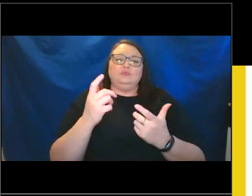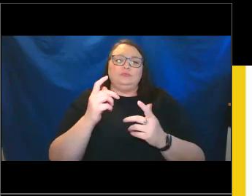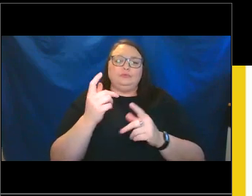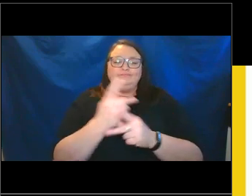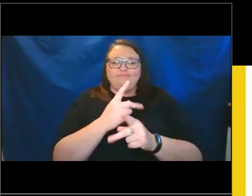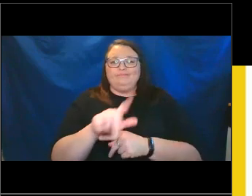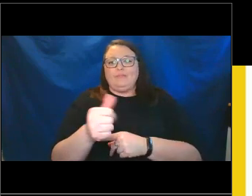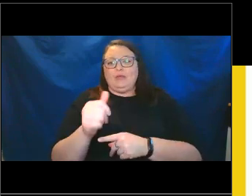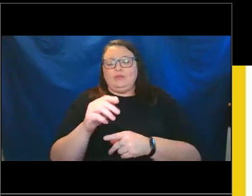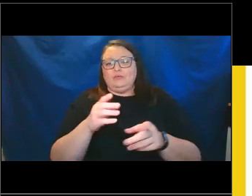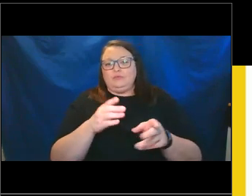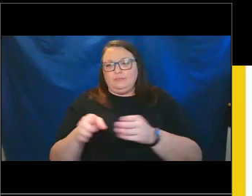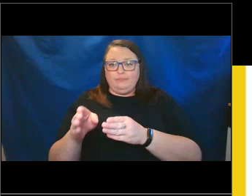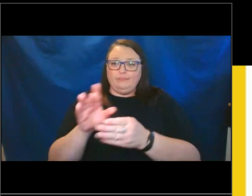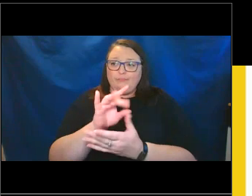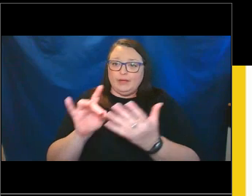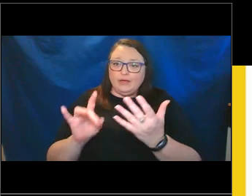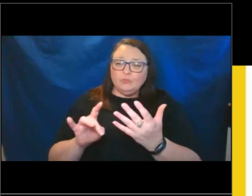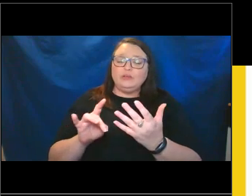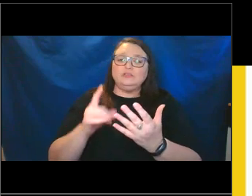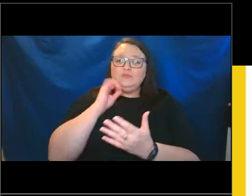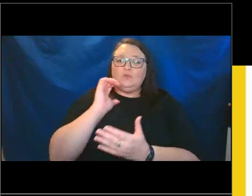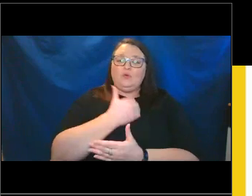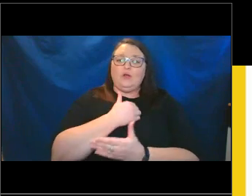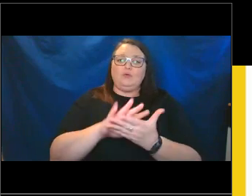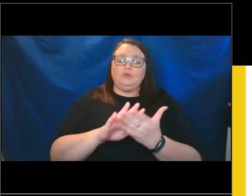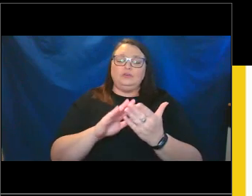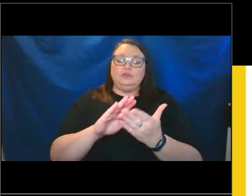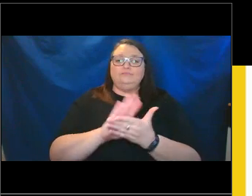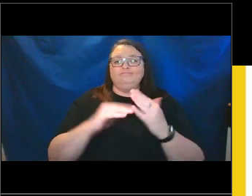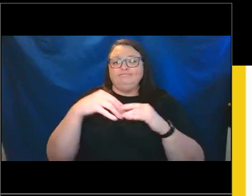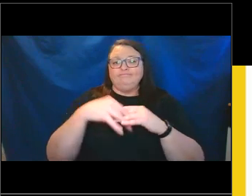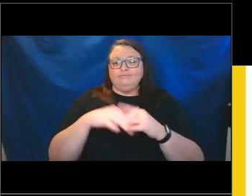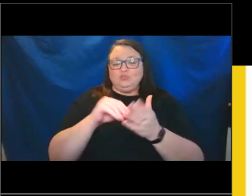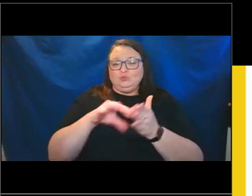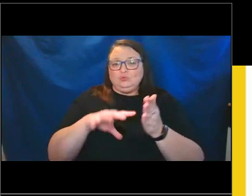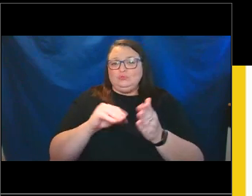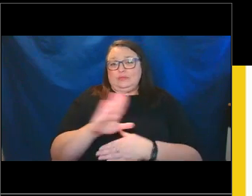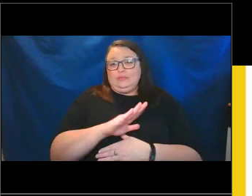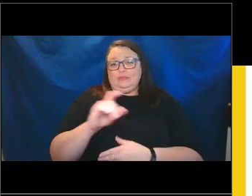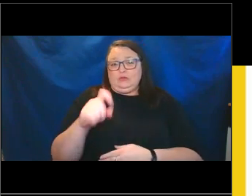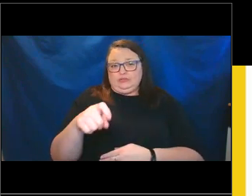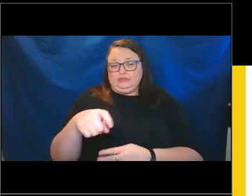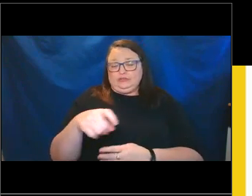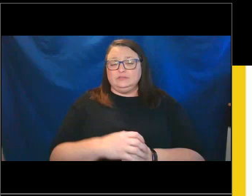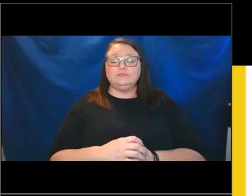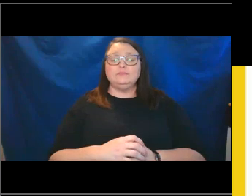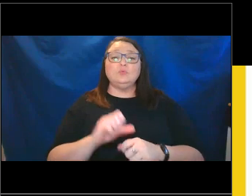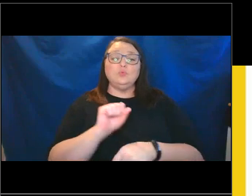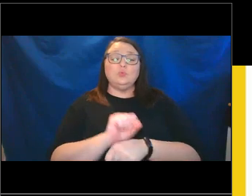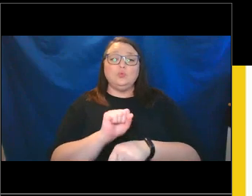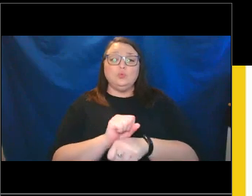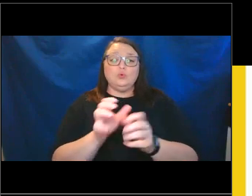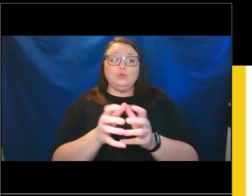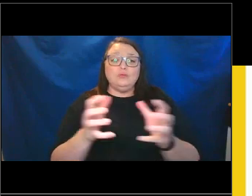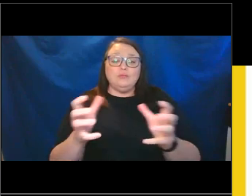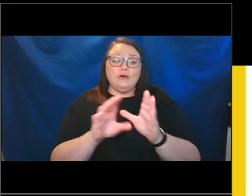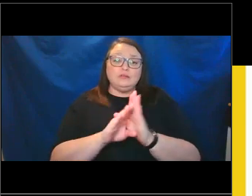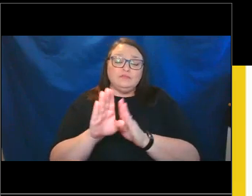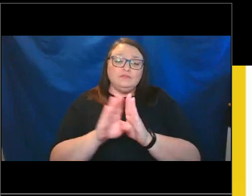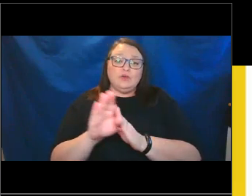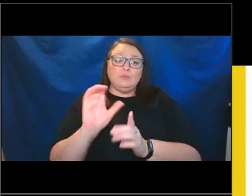from and their needs. And so we're working a lot to develop culturally